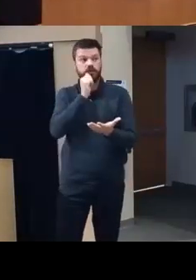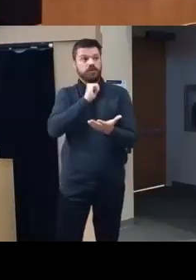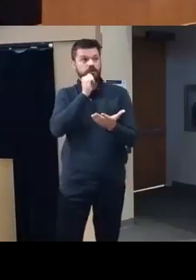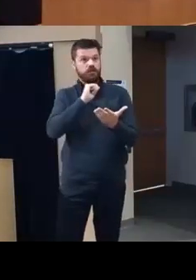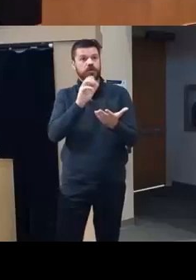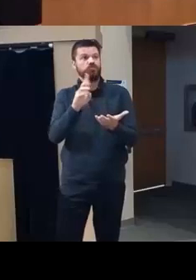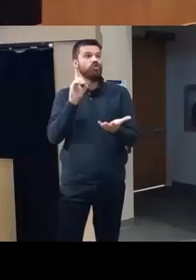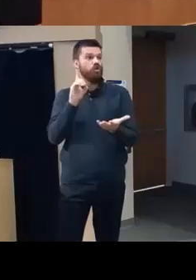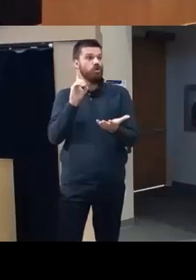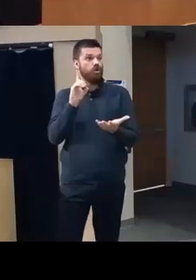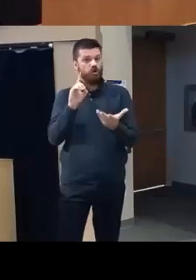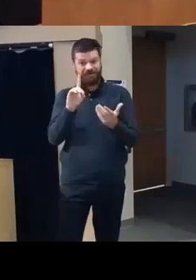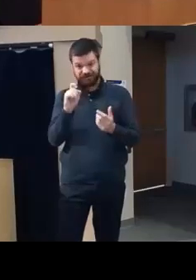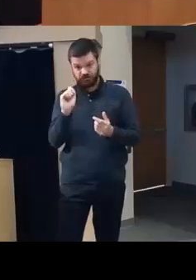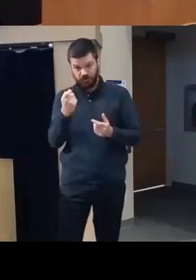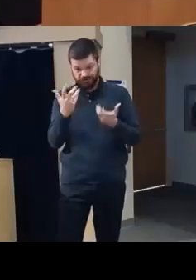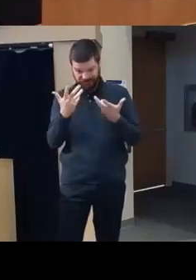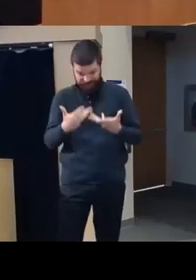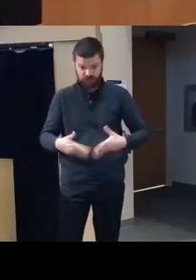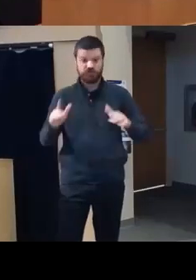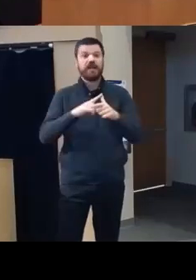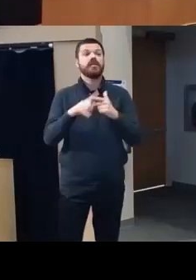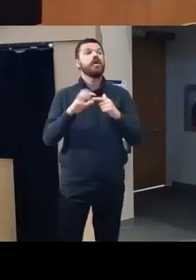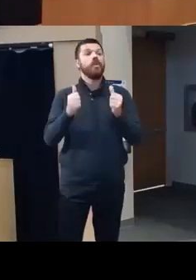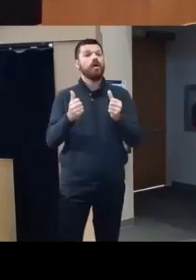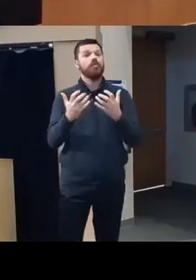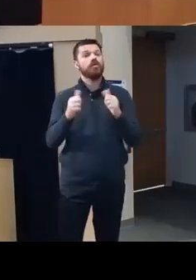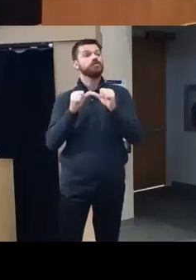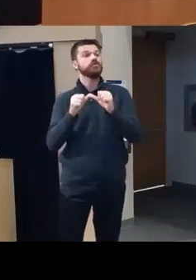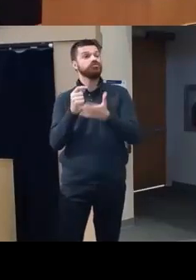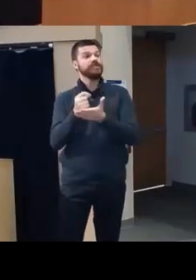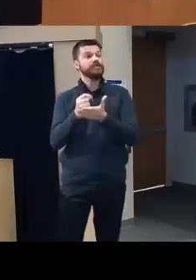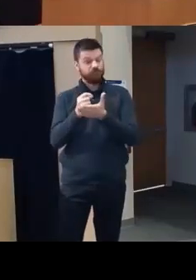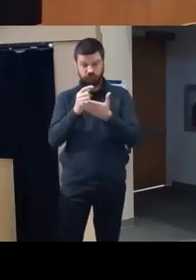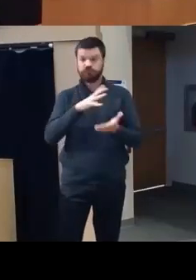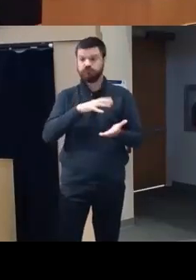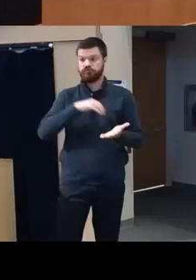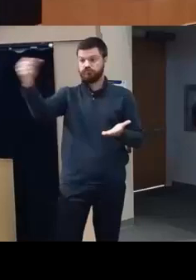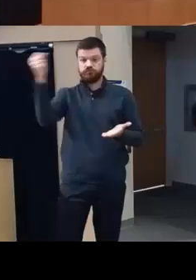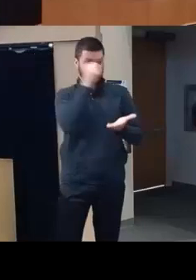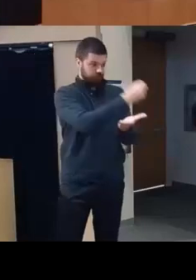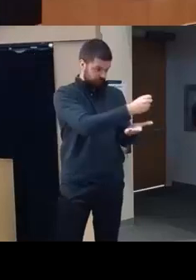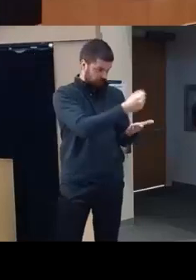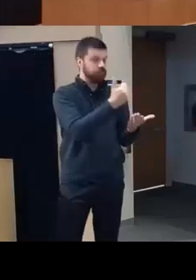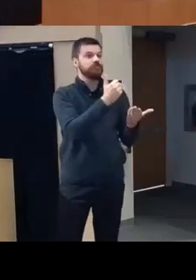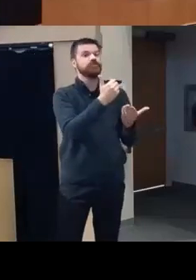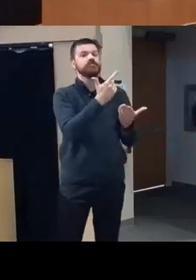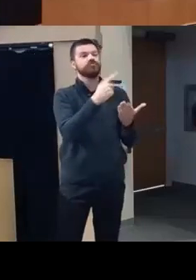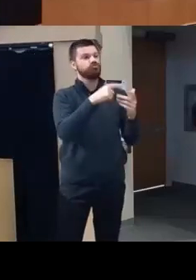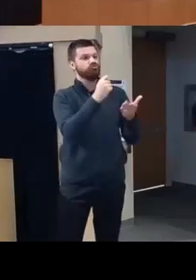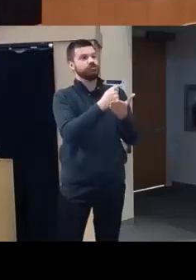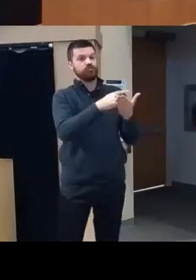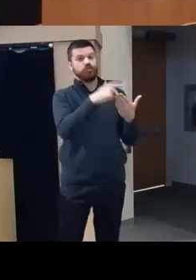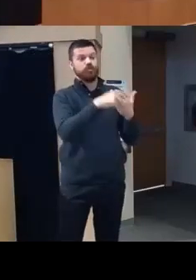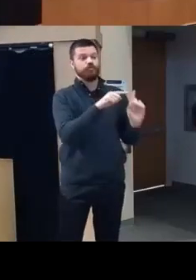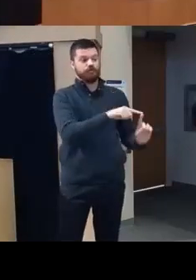opioid withdrawal, completes detox, and then wants to continue on for treatment, and they were admitted to an inpatient substance use disorder treatment